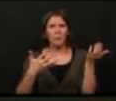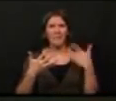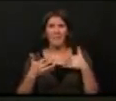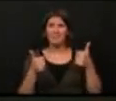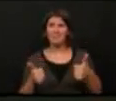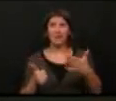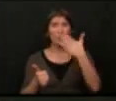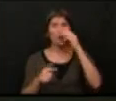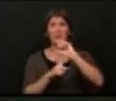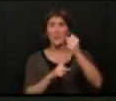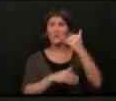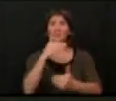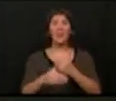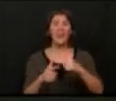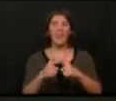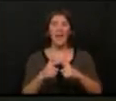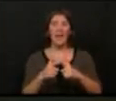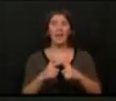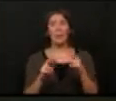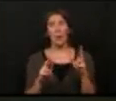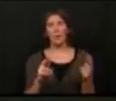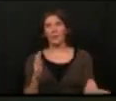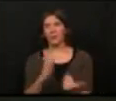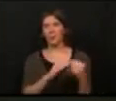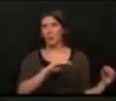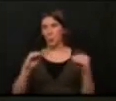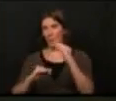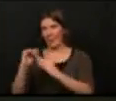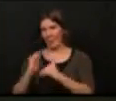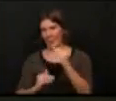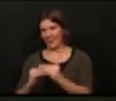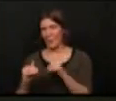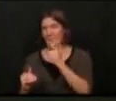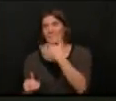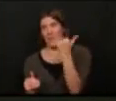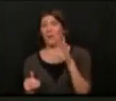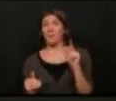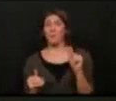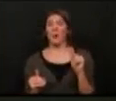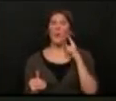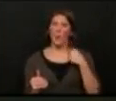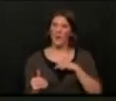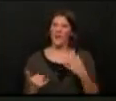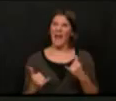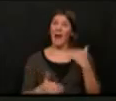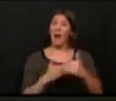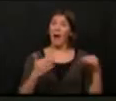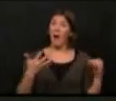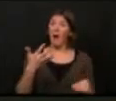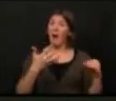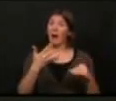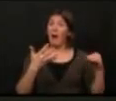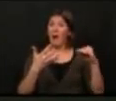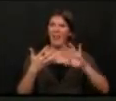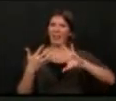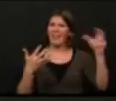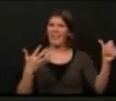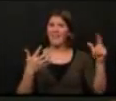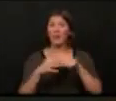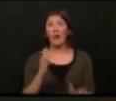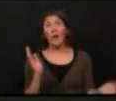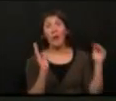as we can have until we get the new station. Right. And then they leave, and you know, we got to reinvest and start all over